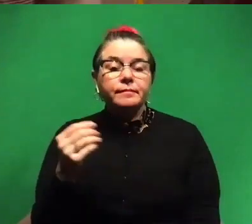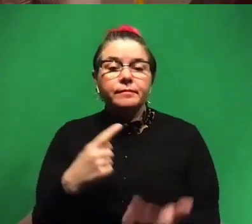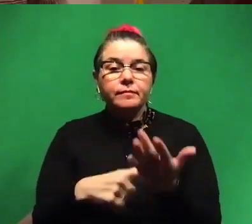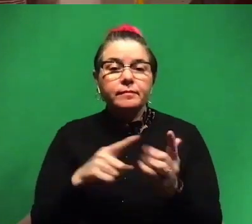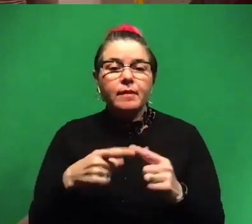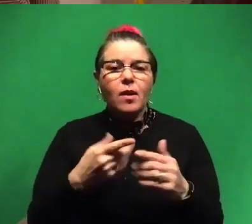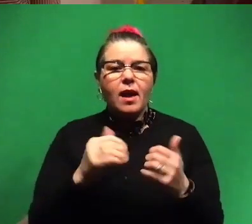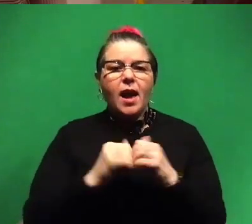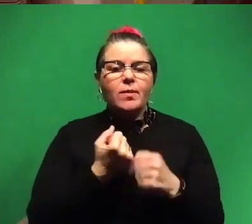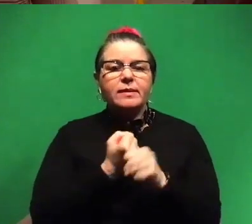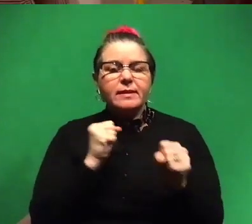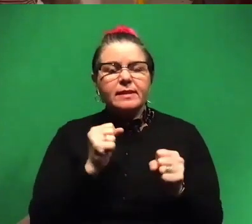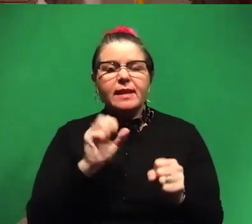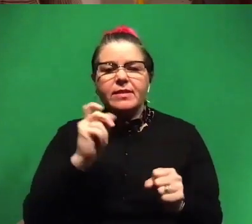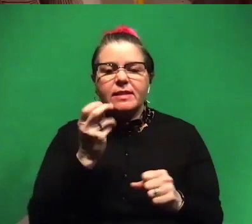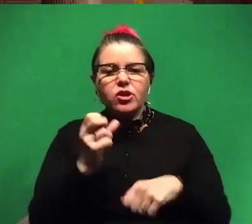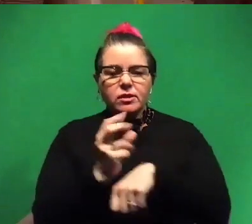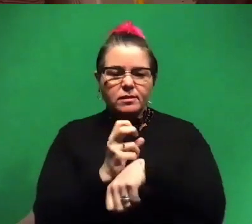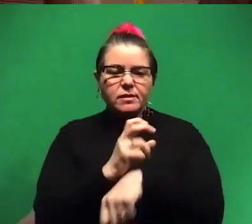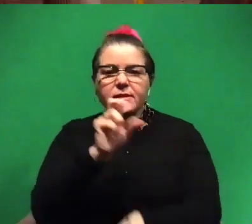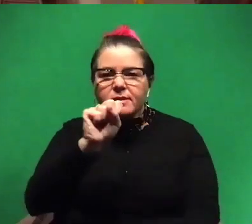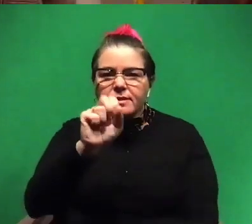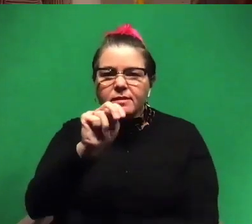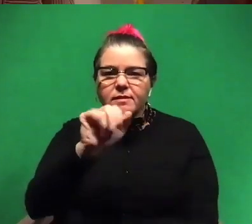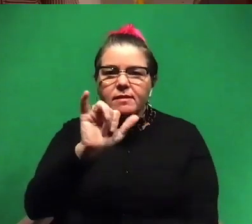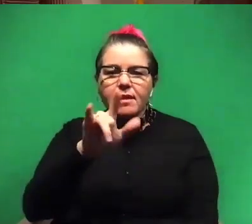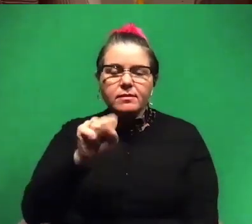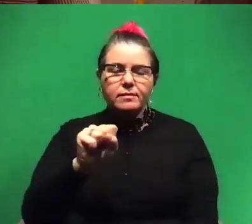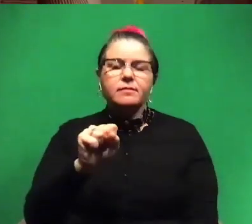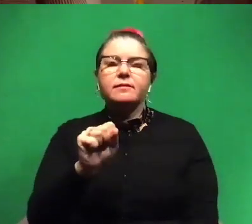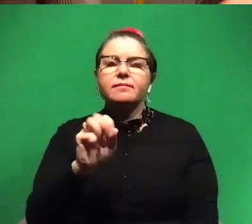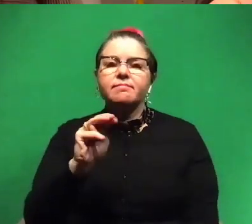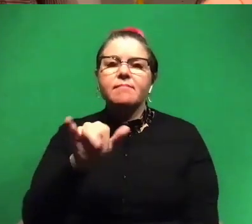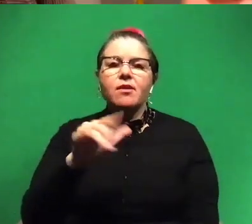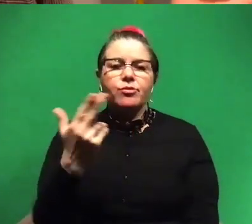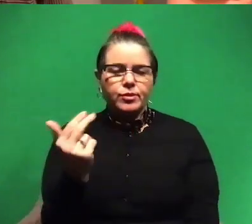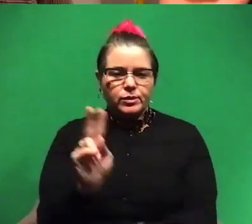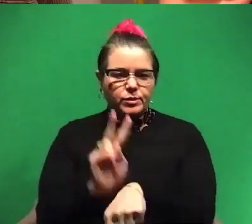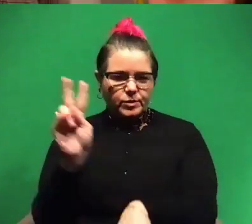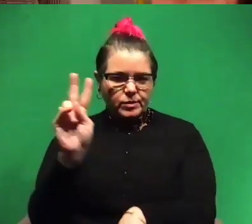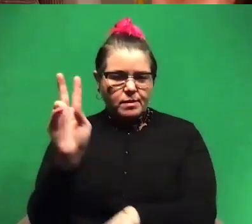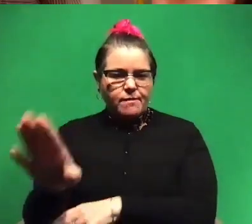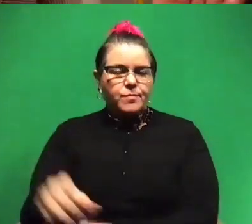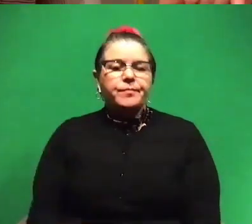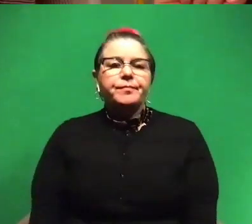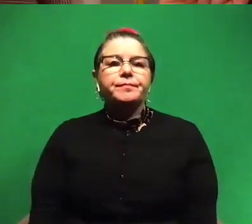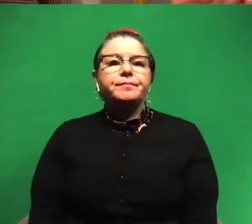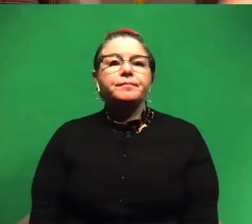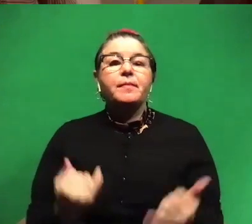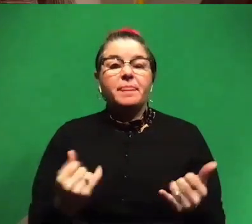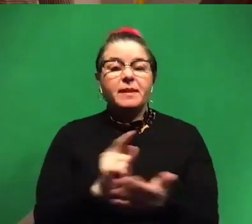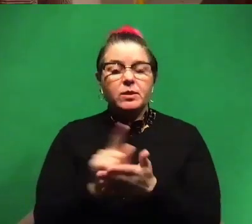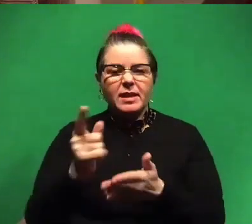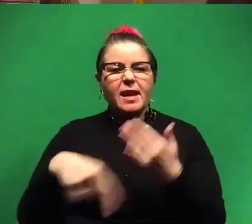save endangered snails with Alyssa Frederick. That's going to be on May 13th at 2 p.m. This week and next week, we have